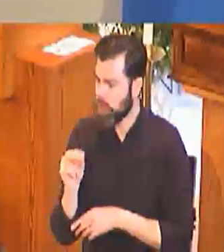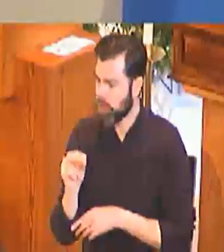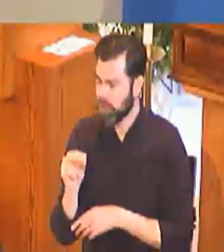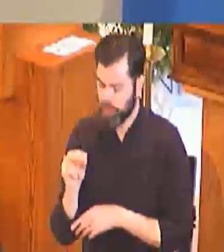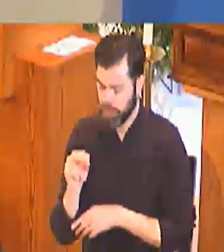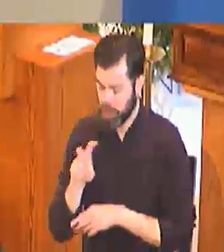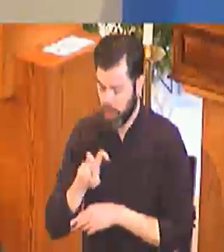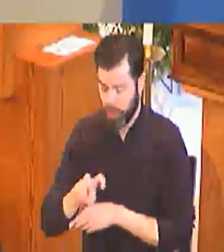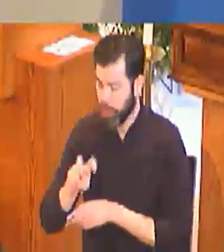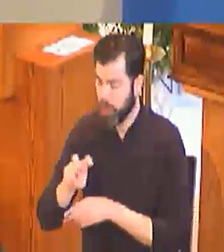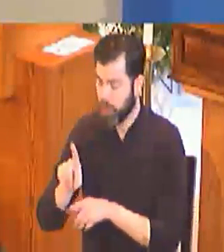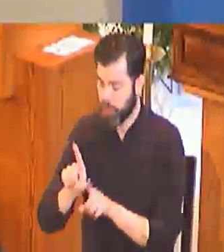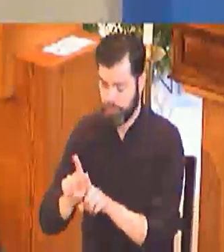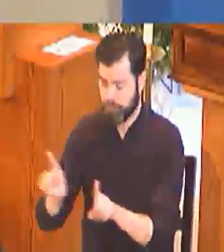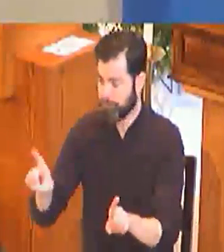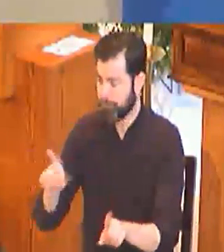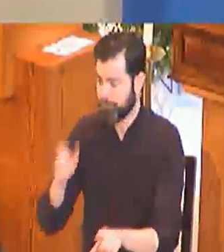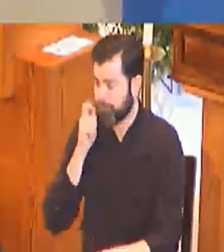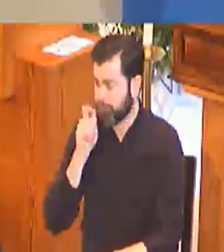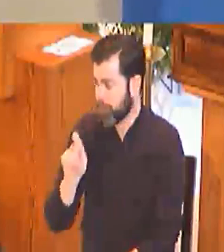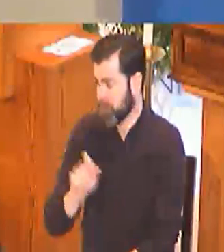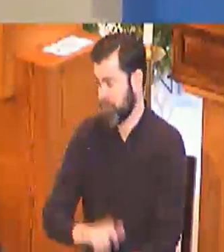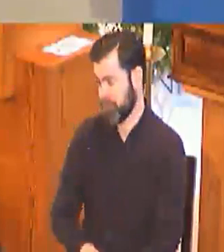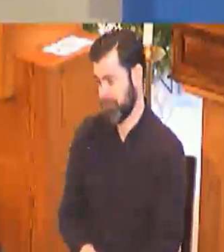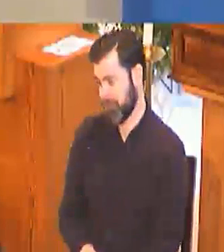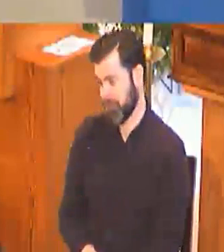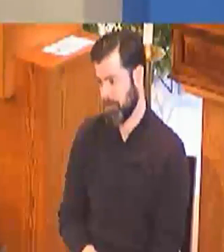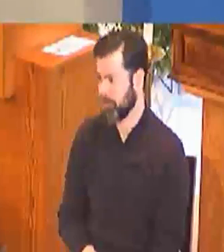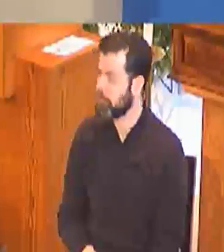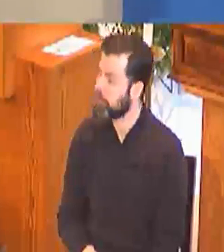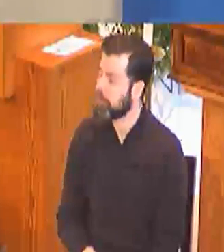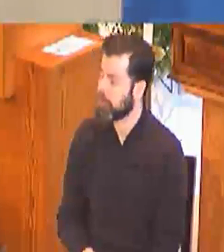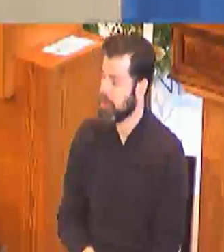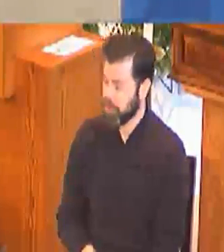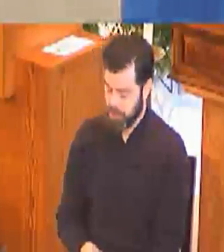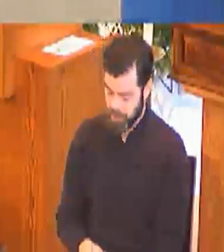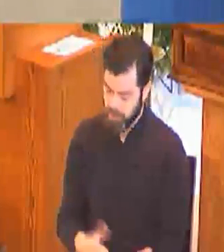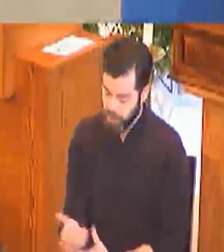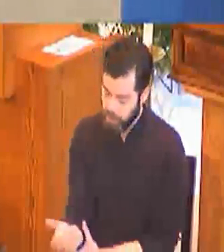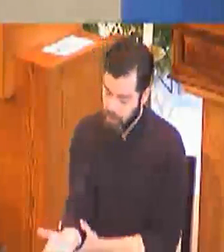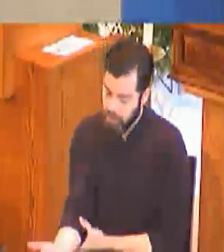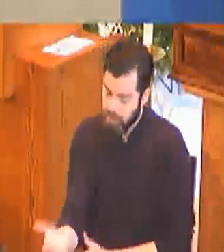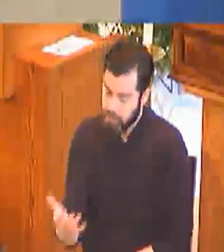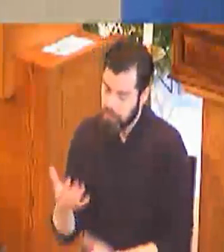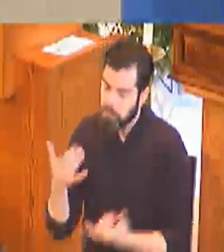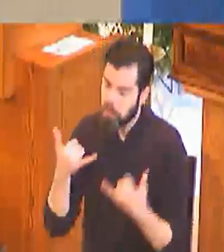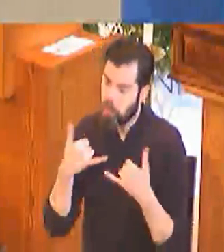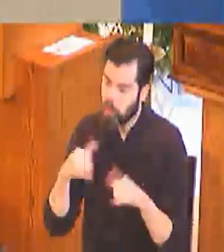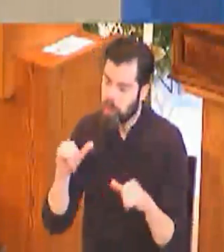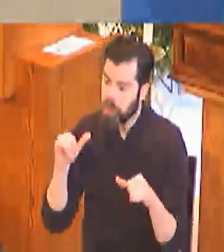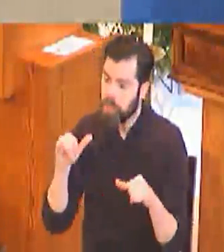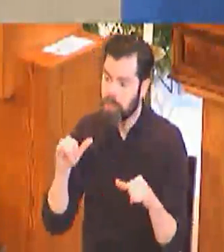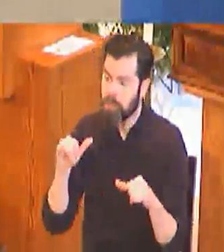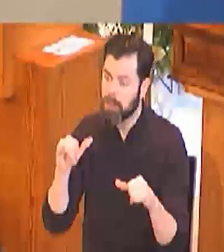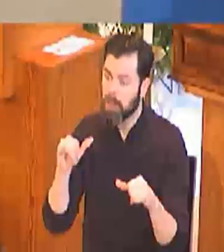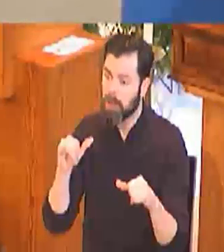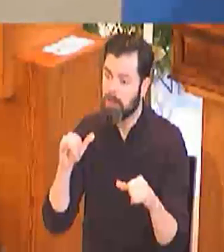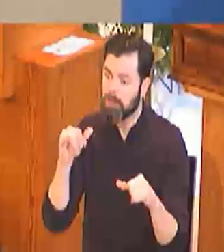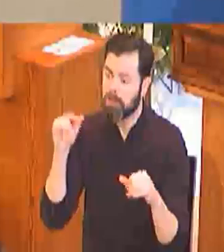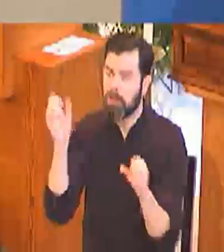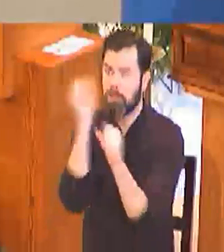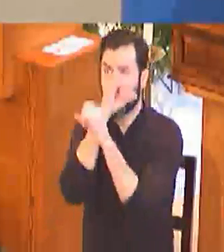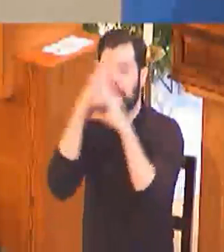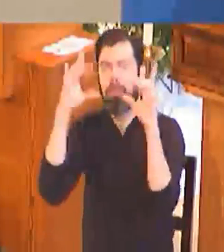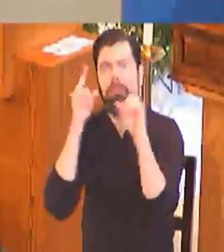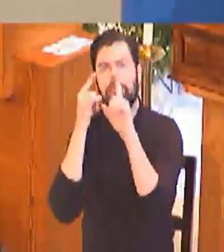journey. It was where we were at in that moment of the journey. And I can still hold the vision. And it has come true in some